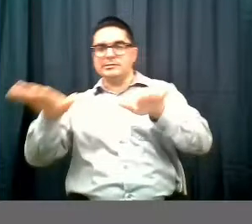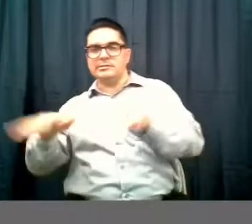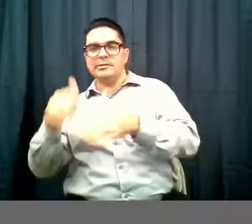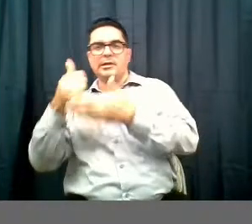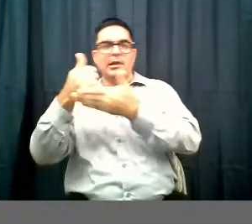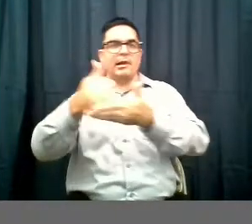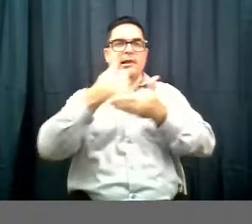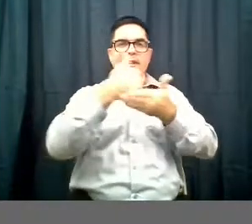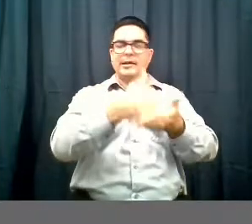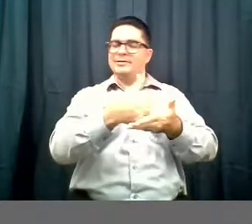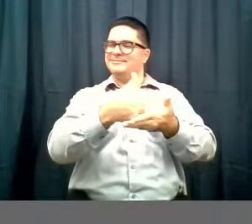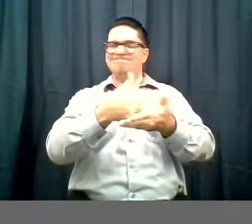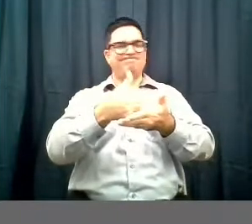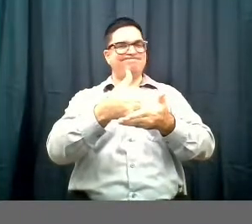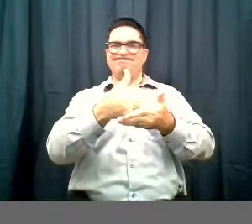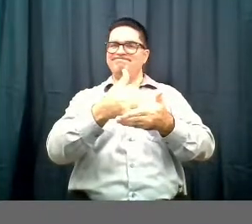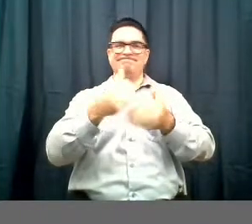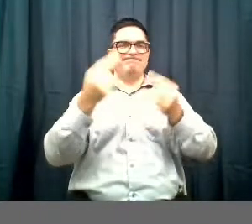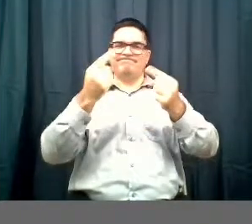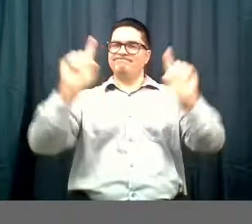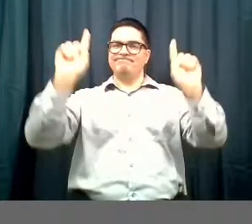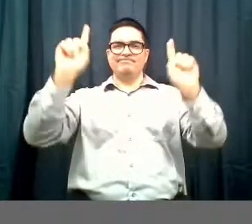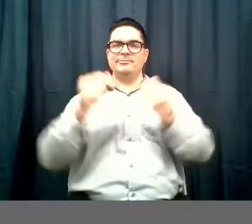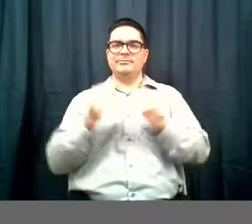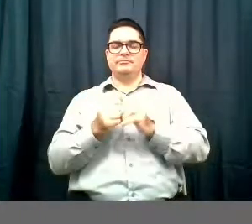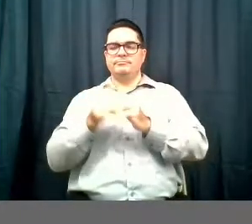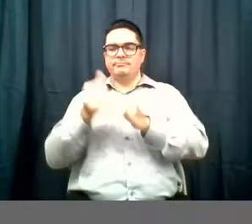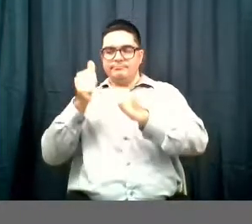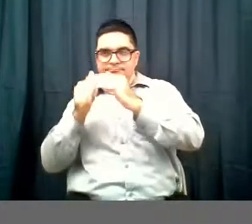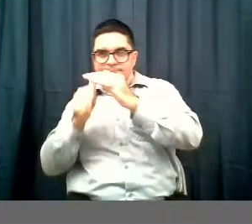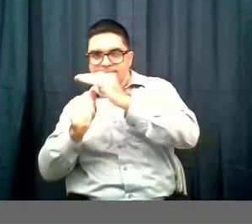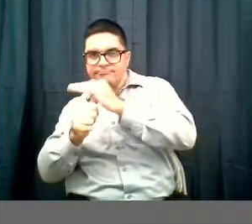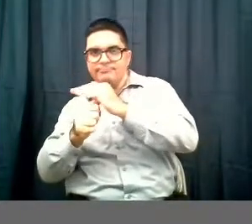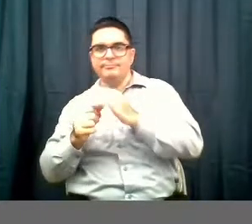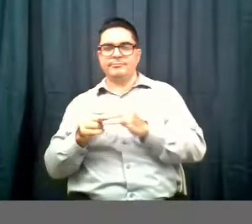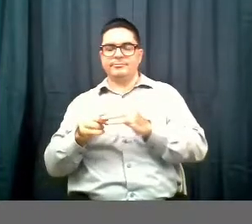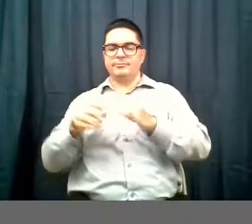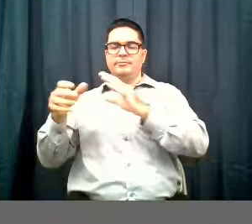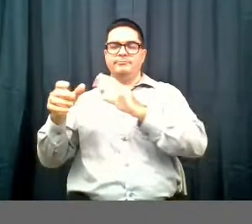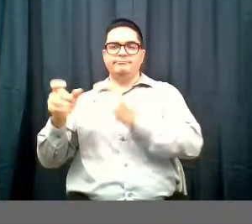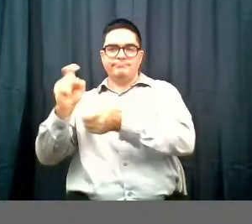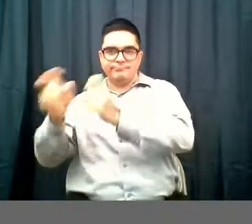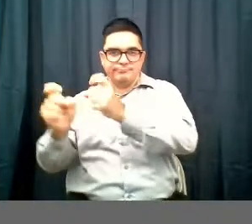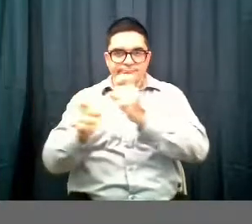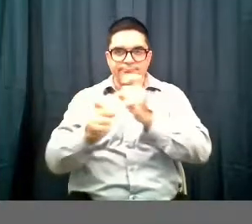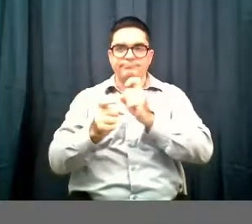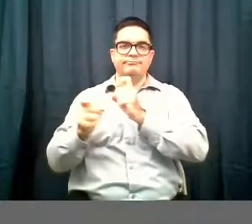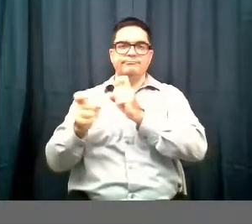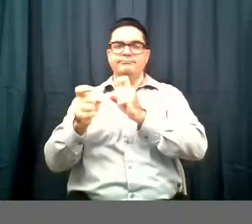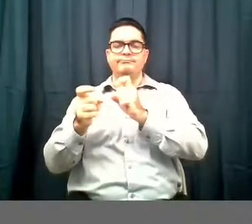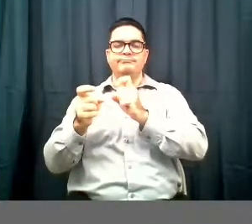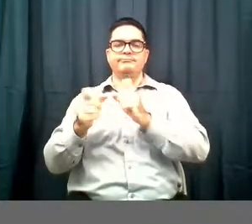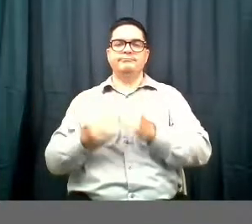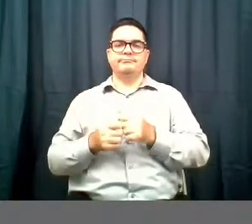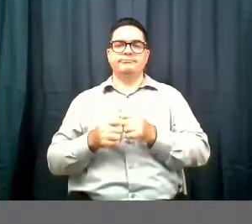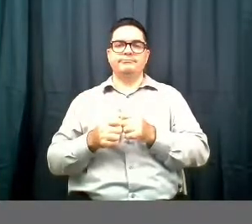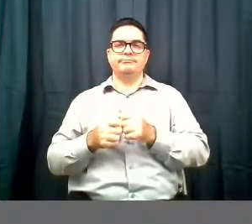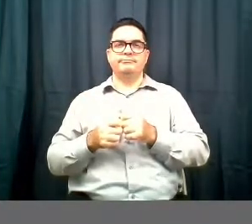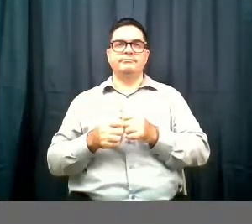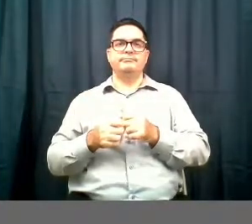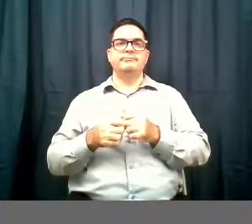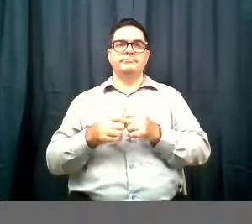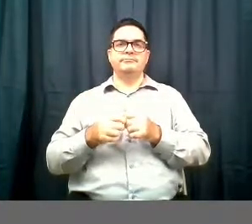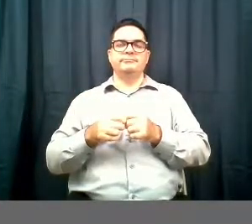inefficient. Importantly, all the overspending drew down the government's bank balances, leading to a dangerously low liquidity level and